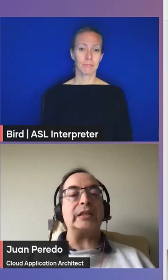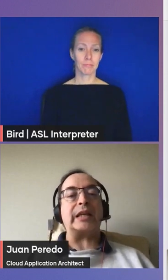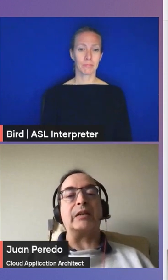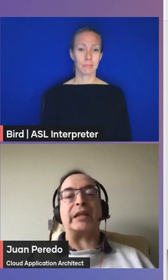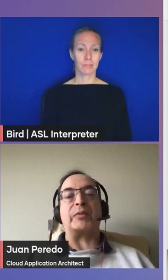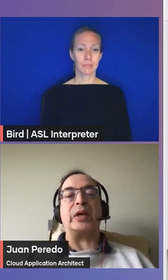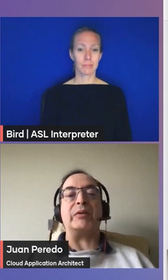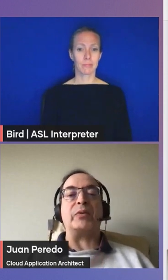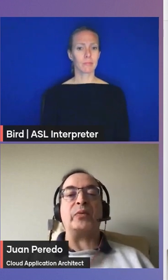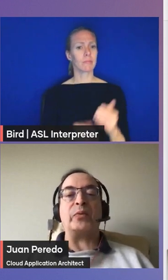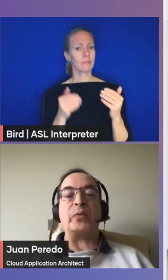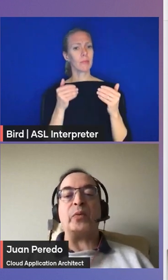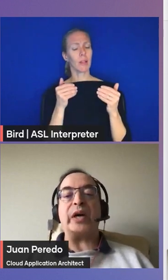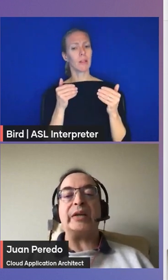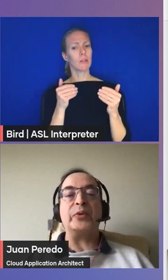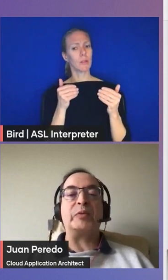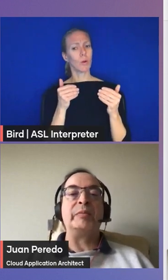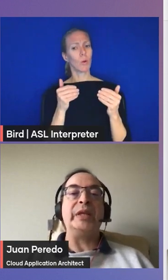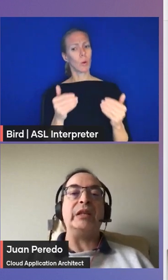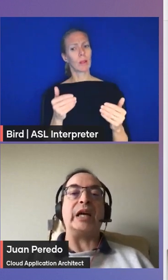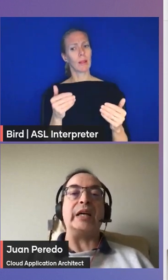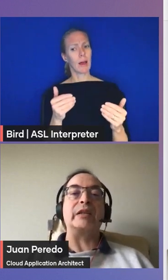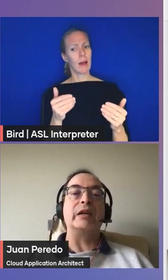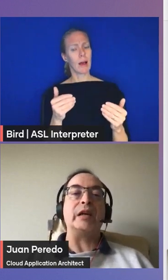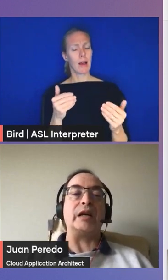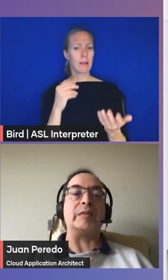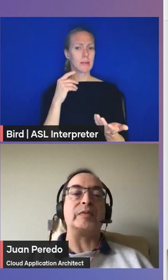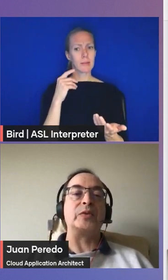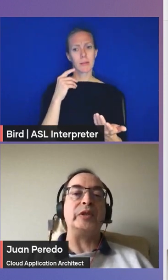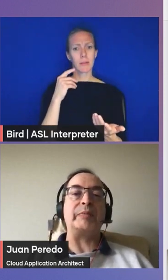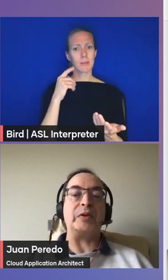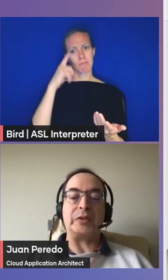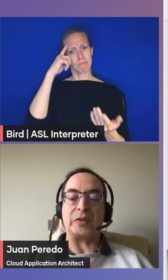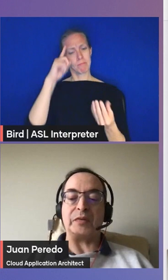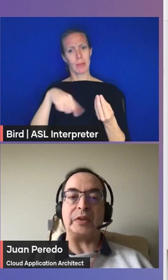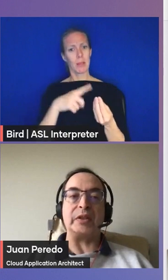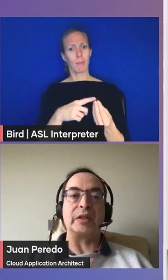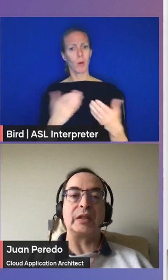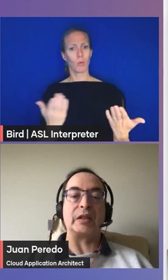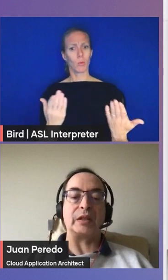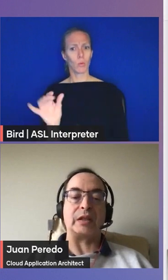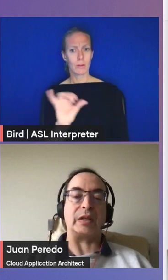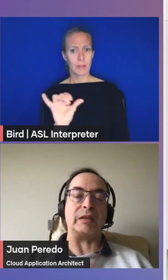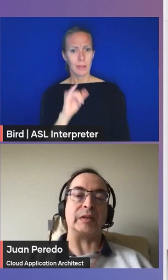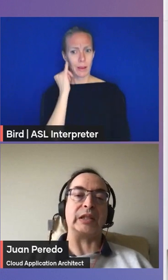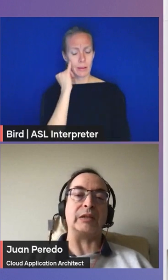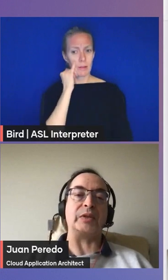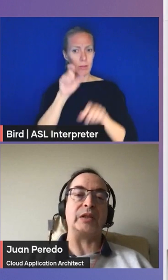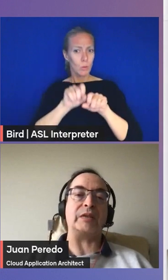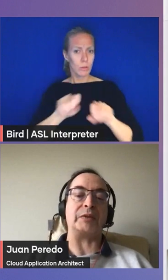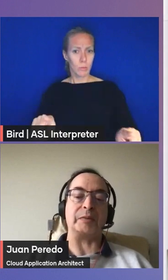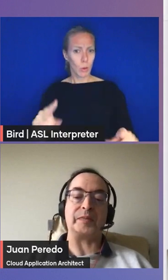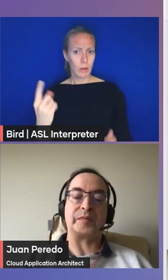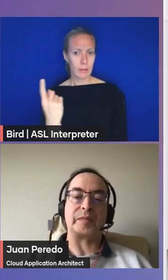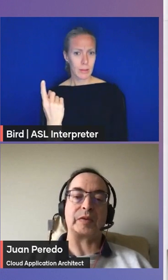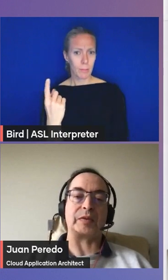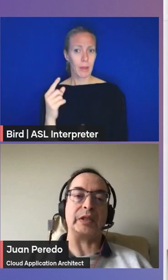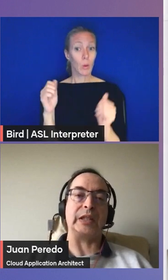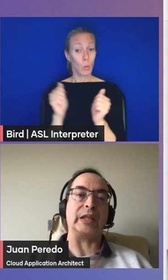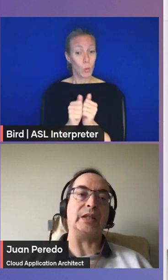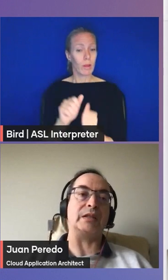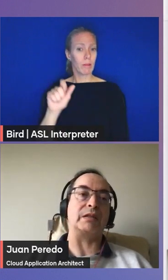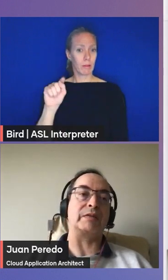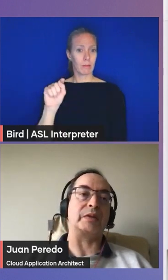So let's take a look at what it would be like to deploy something with Terraform